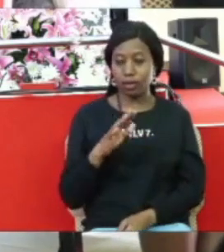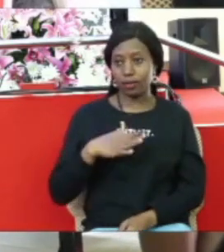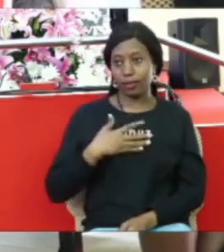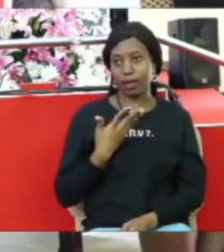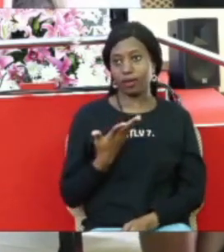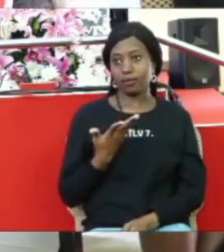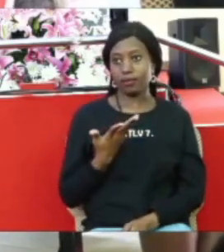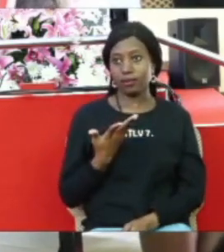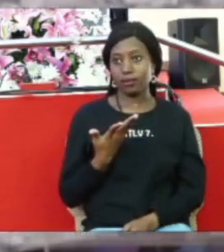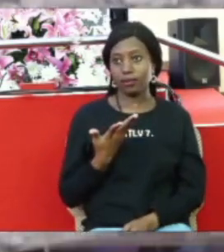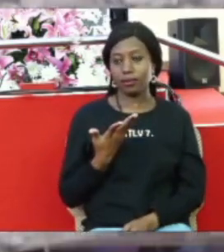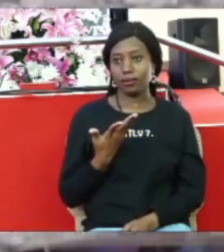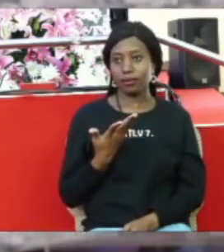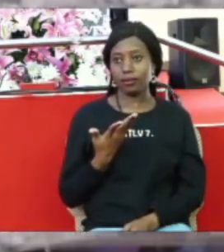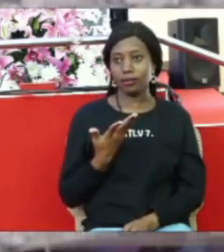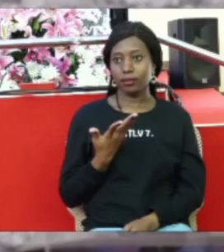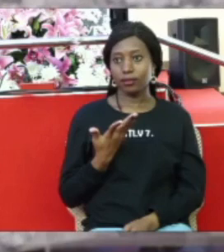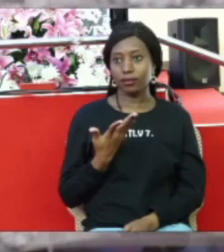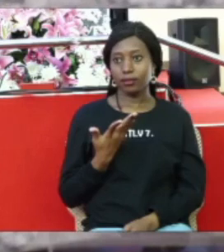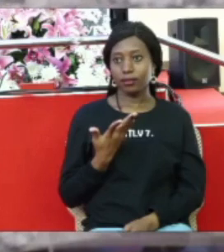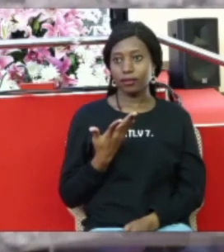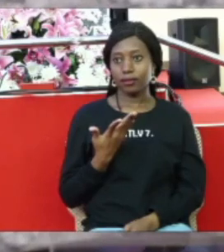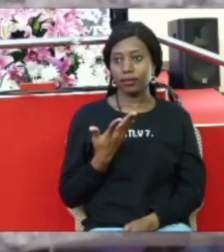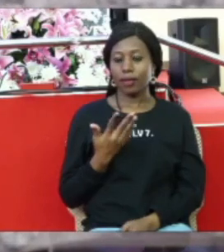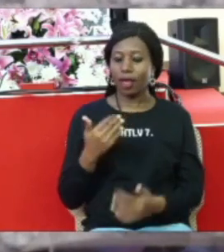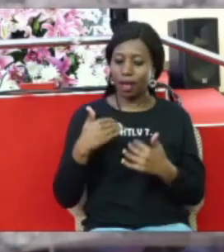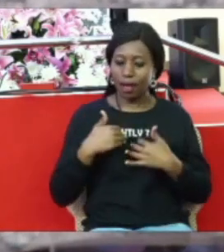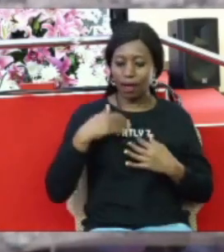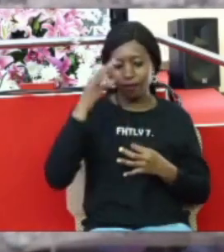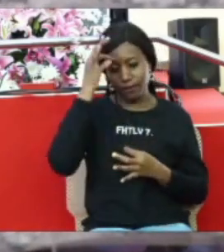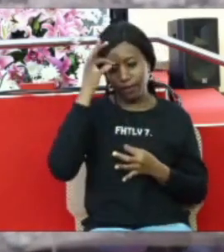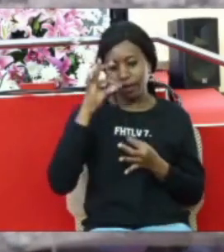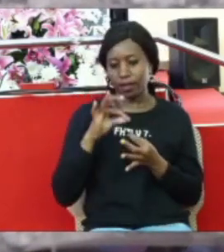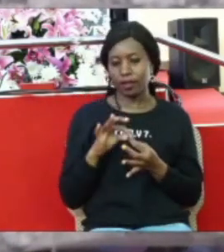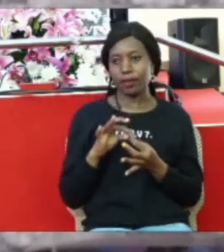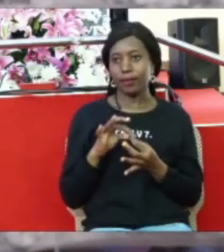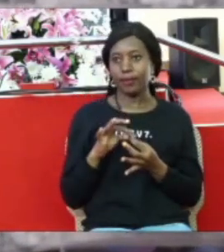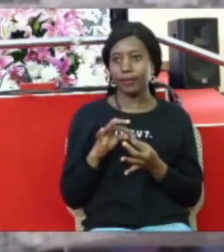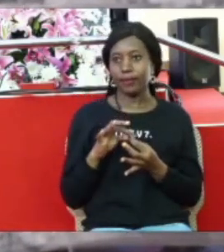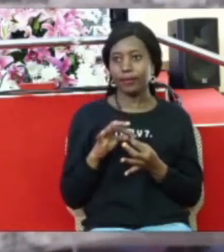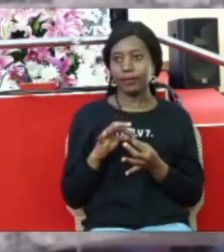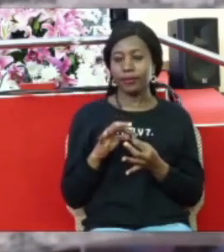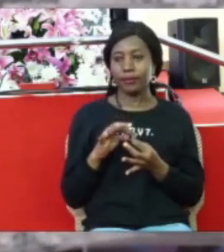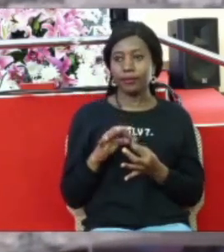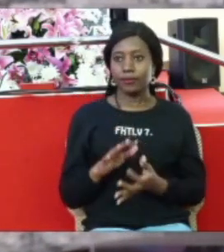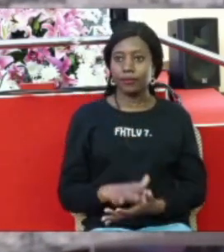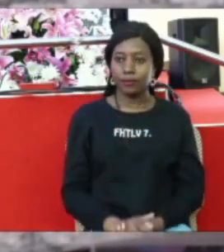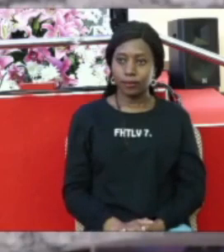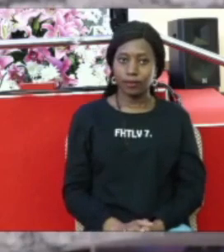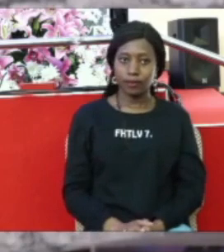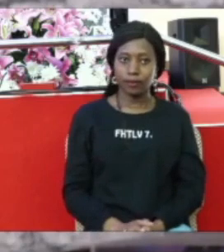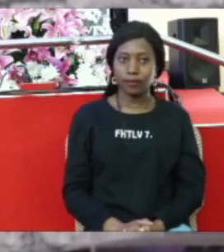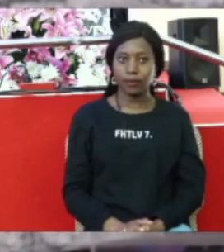it, alini bless. Iyo ndio inaitagwa imani. I wish he was around here so that mungiampigia makofi. Ama